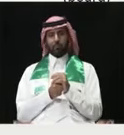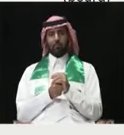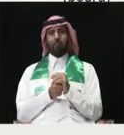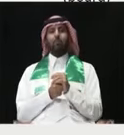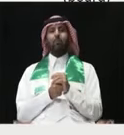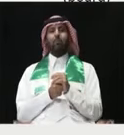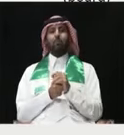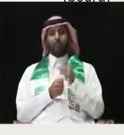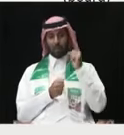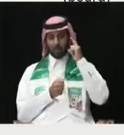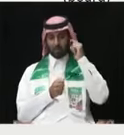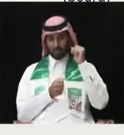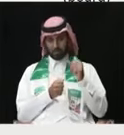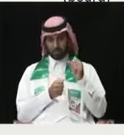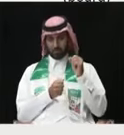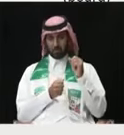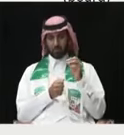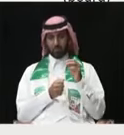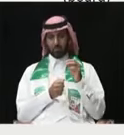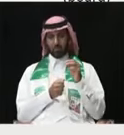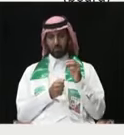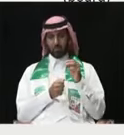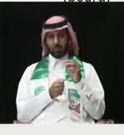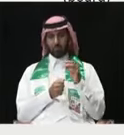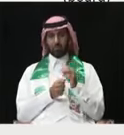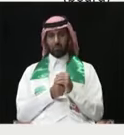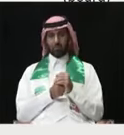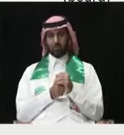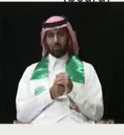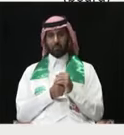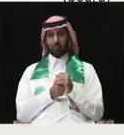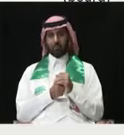They decided to.